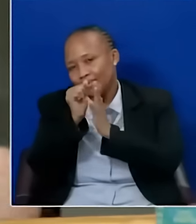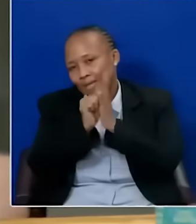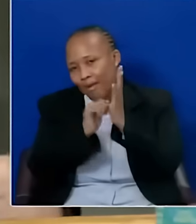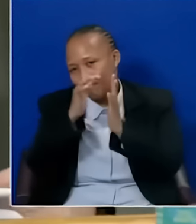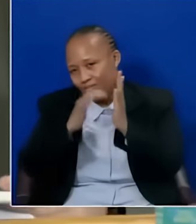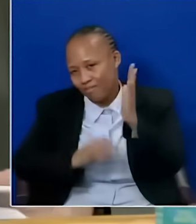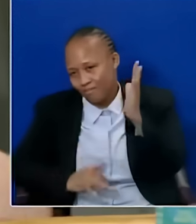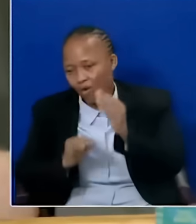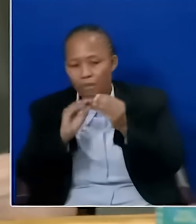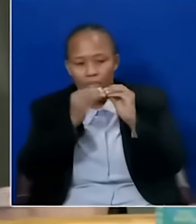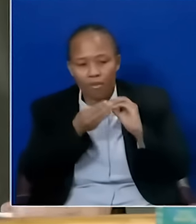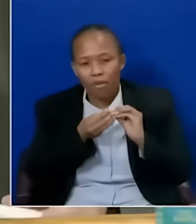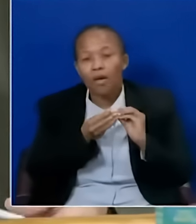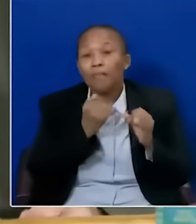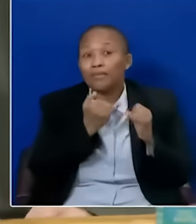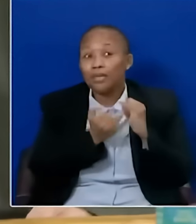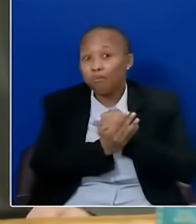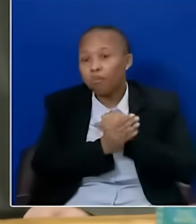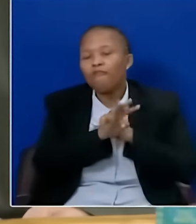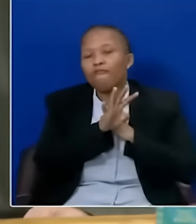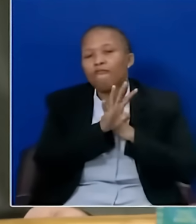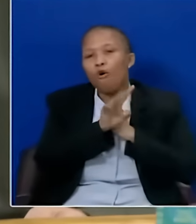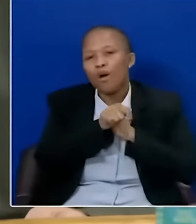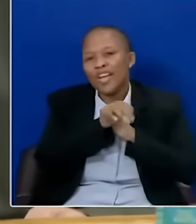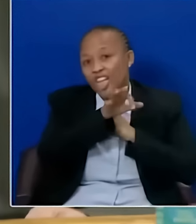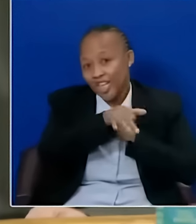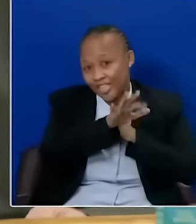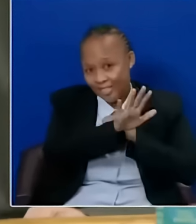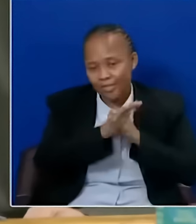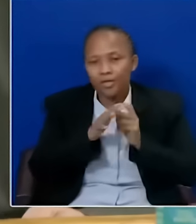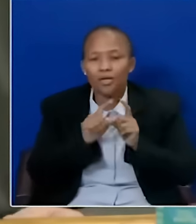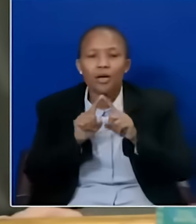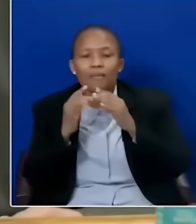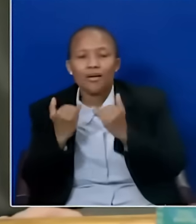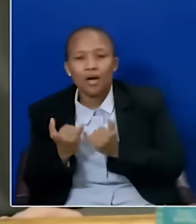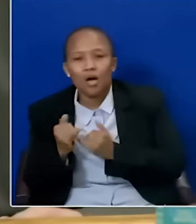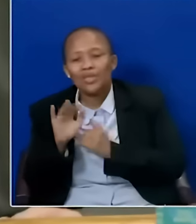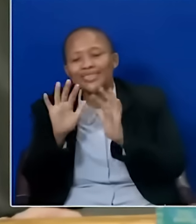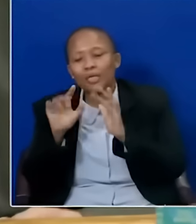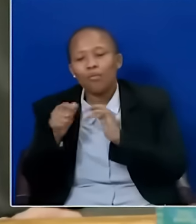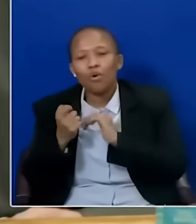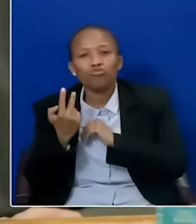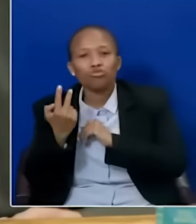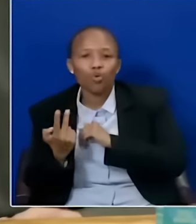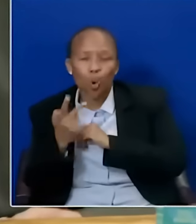4.13. But in relation to 10.2, he seems to